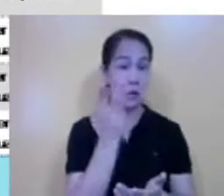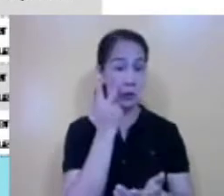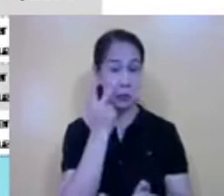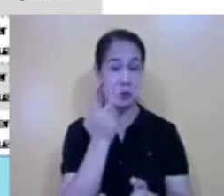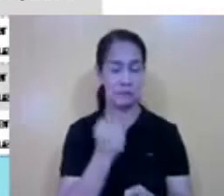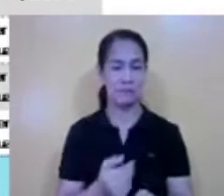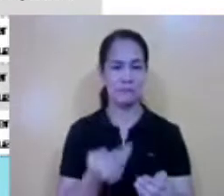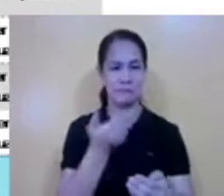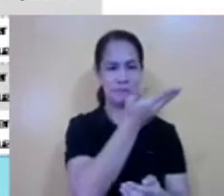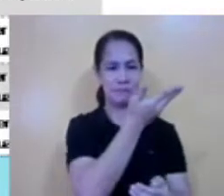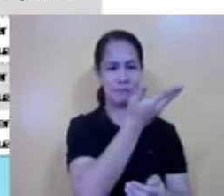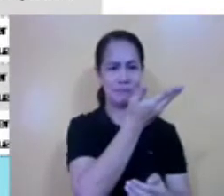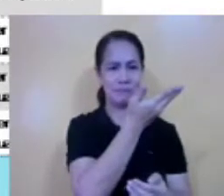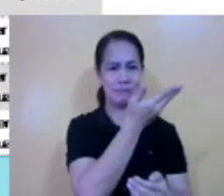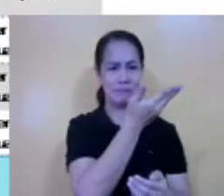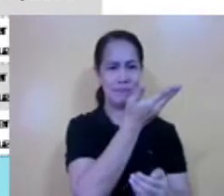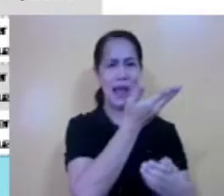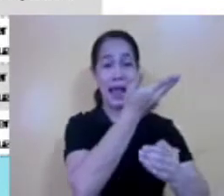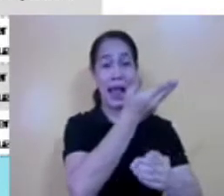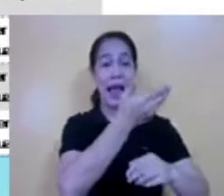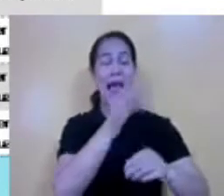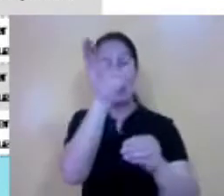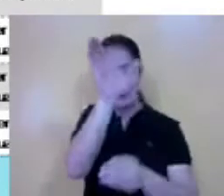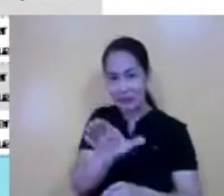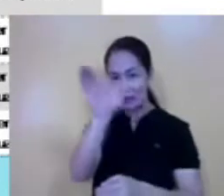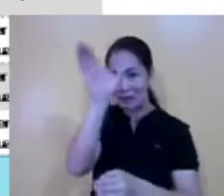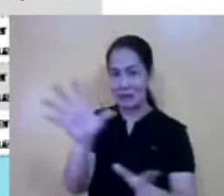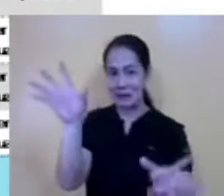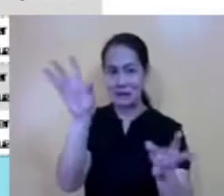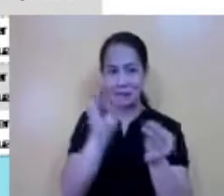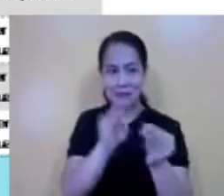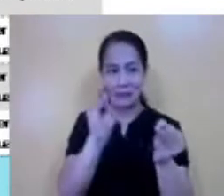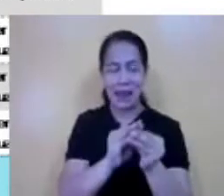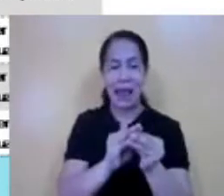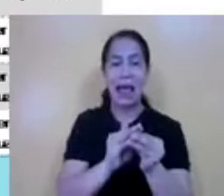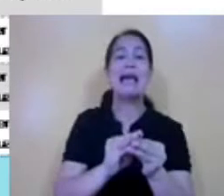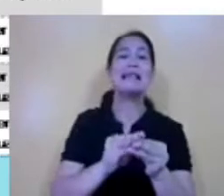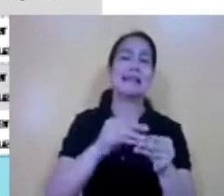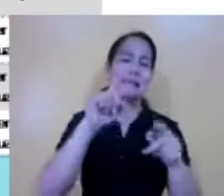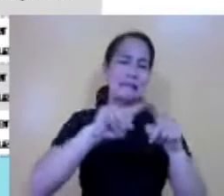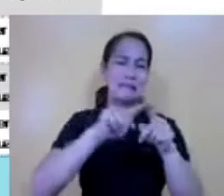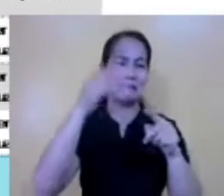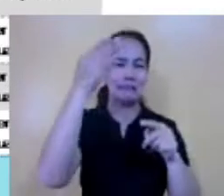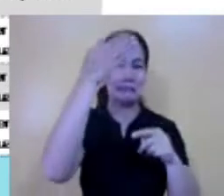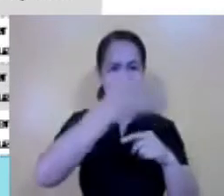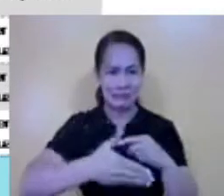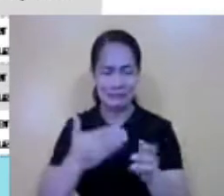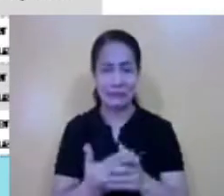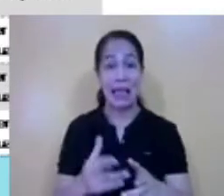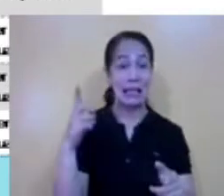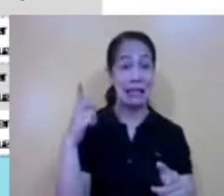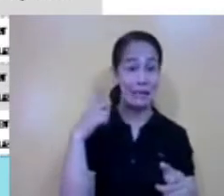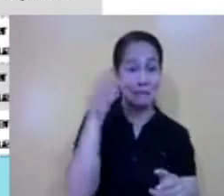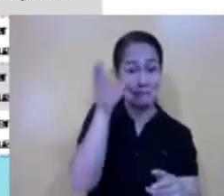there a table containing the phases of the RPMS cycle in the first leftmost column, followed